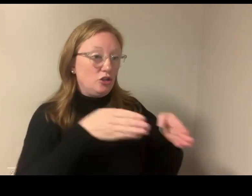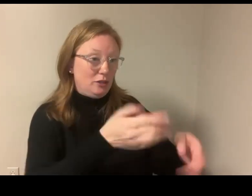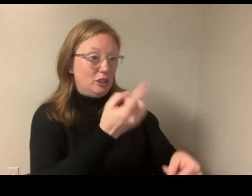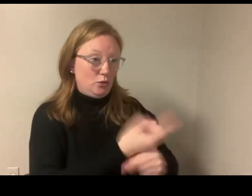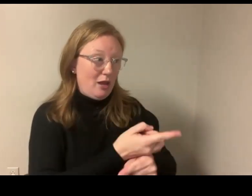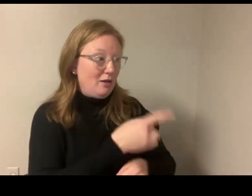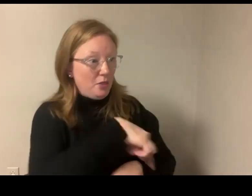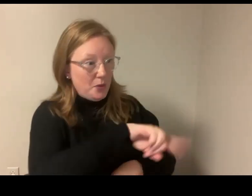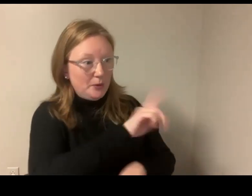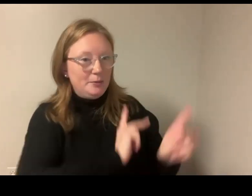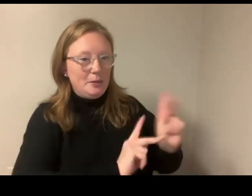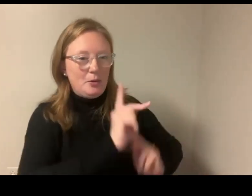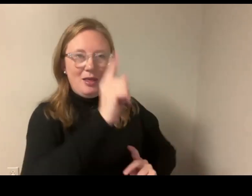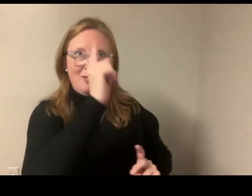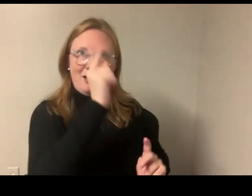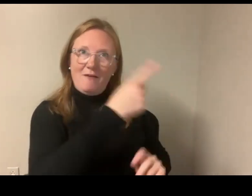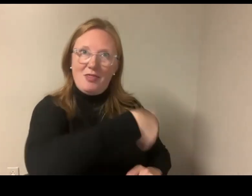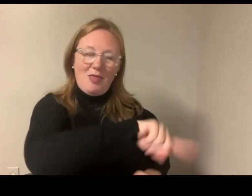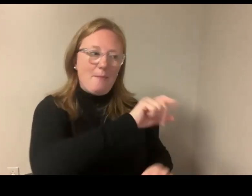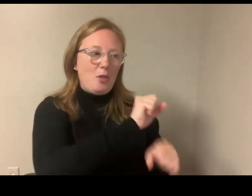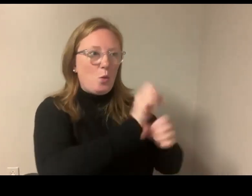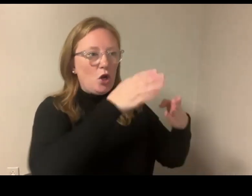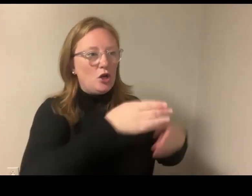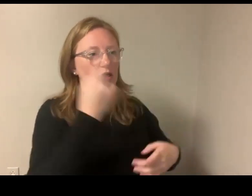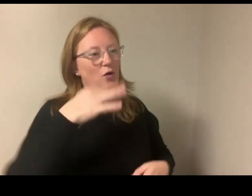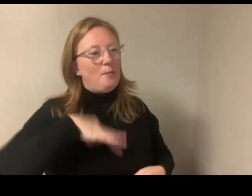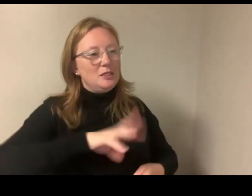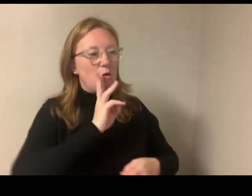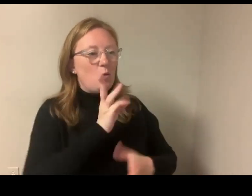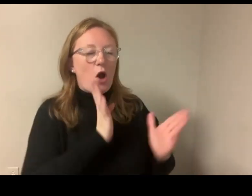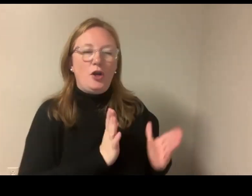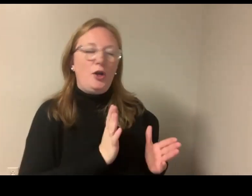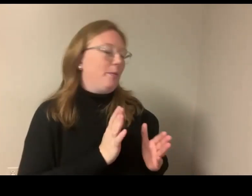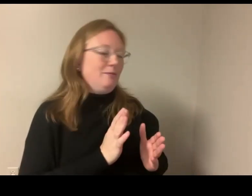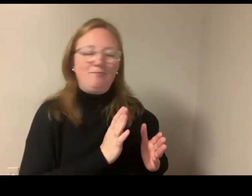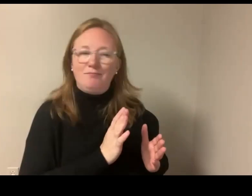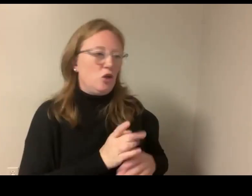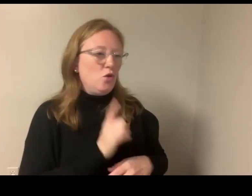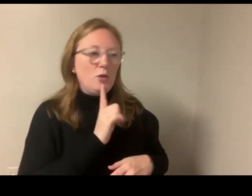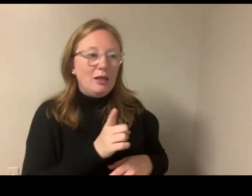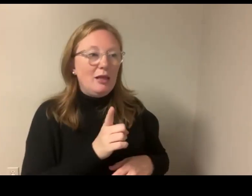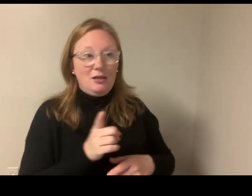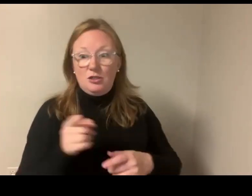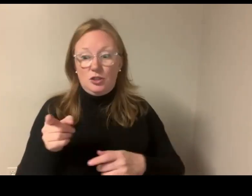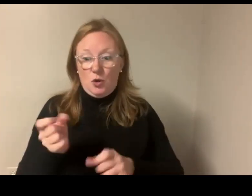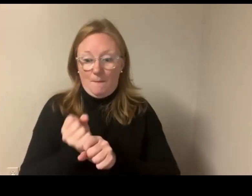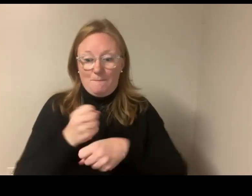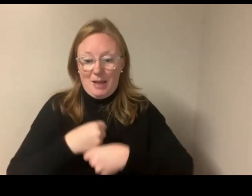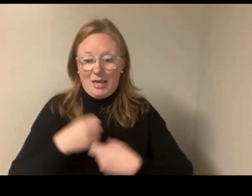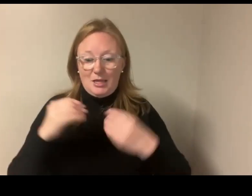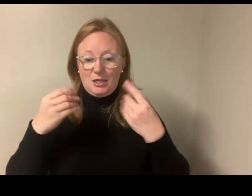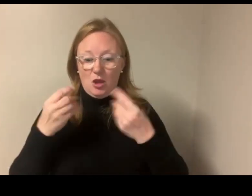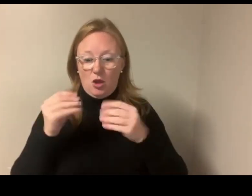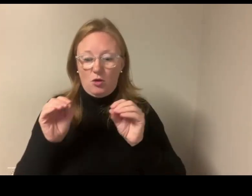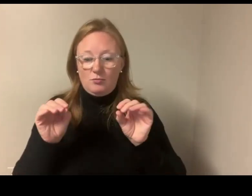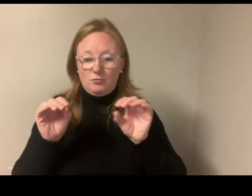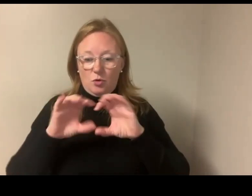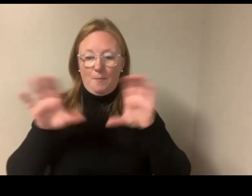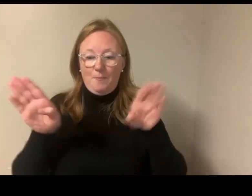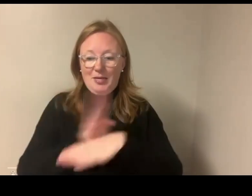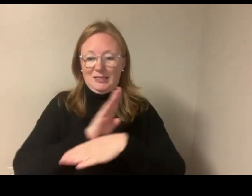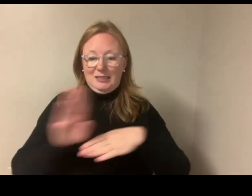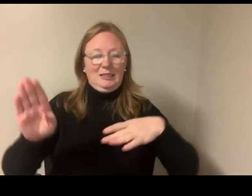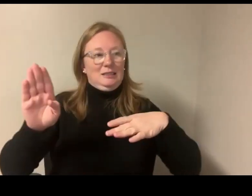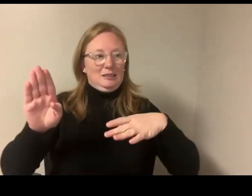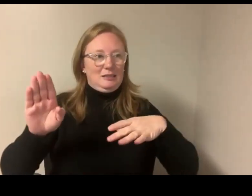That we think of as the workers at Pittsburgh Water. But to make an organization effective, it takes hundreds of hardworking